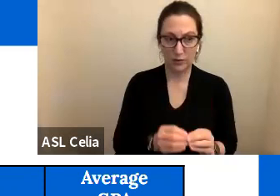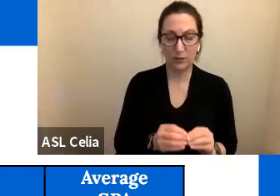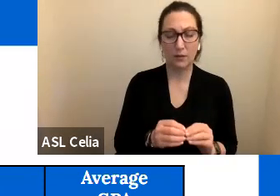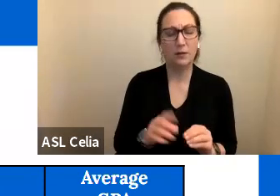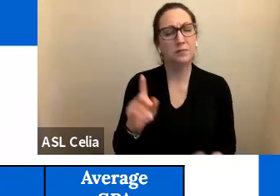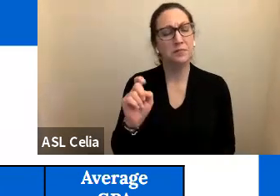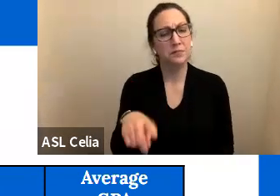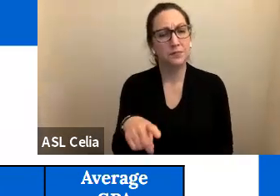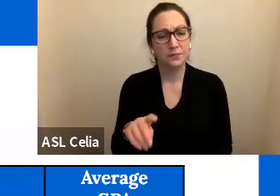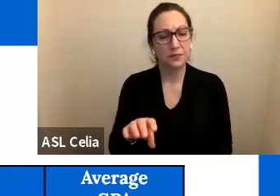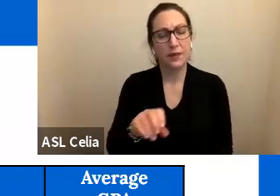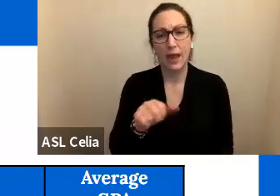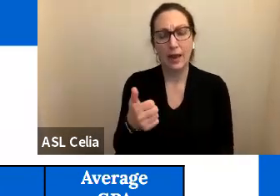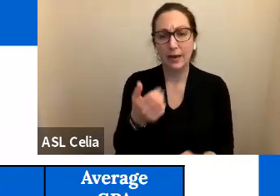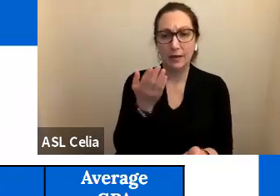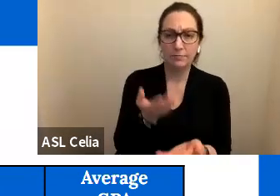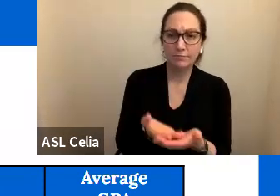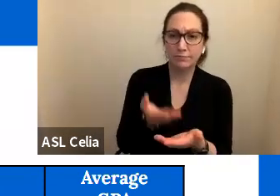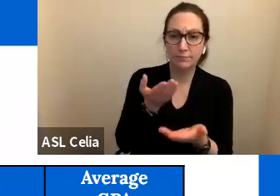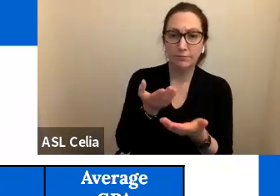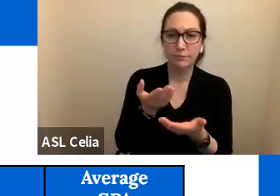evidence of a